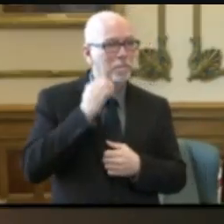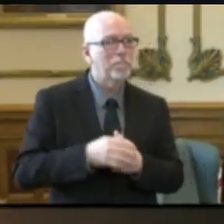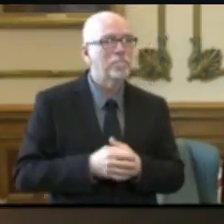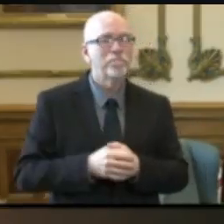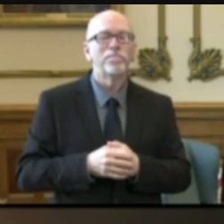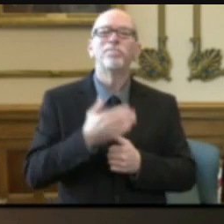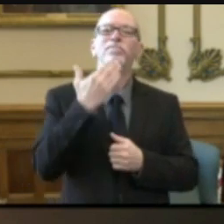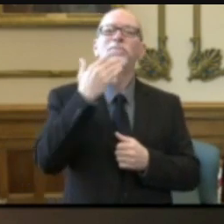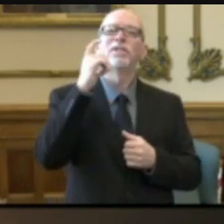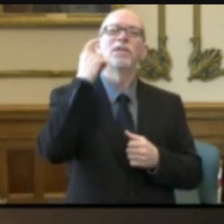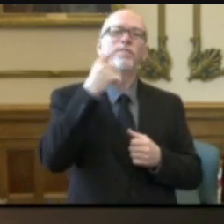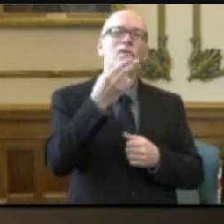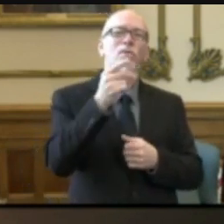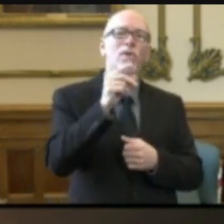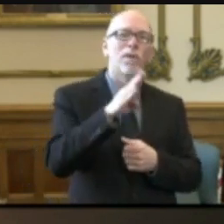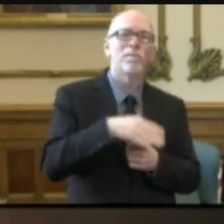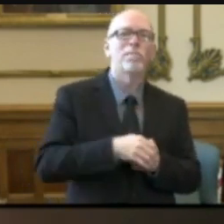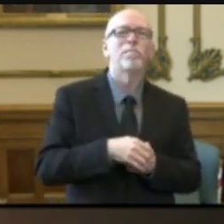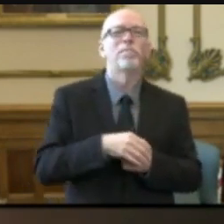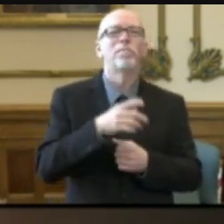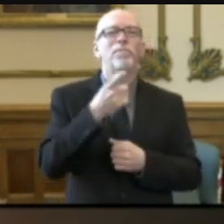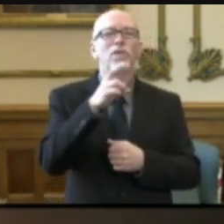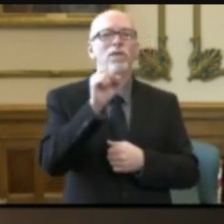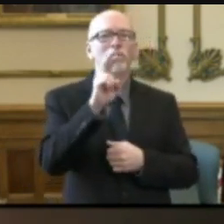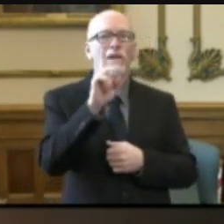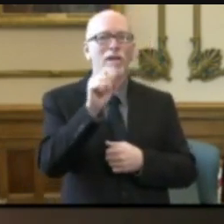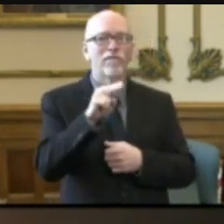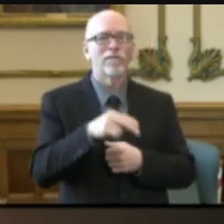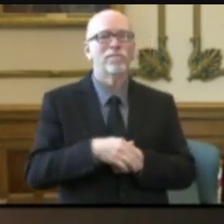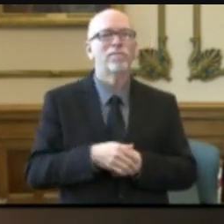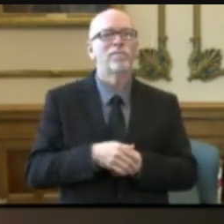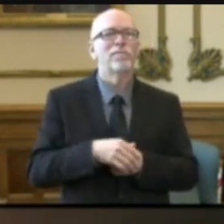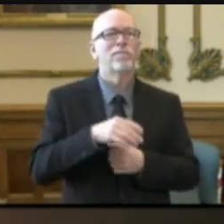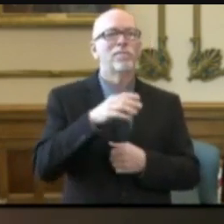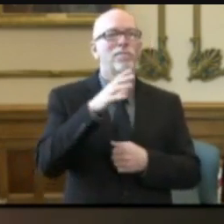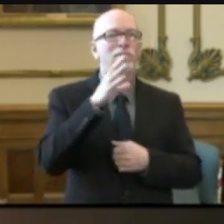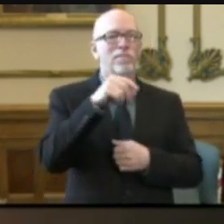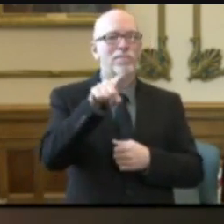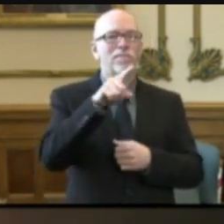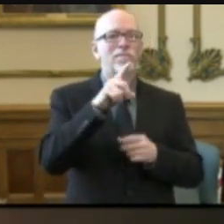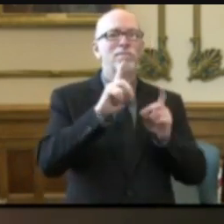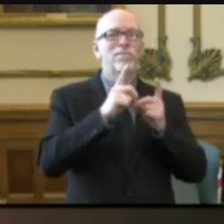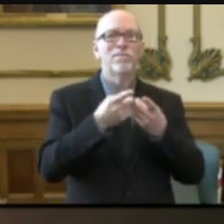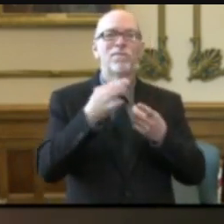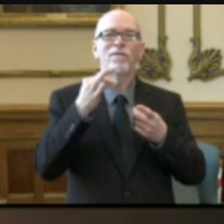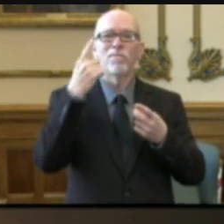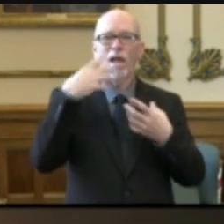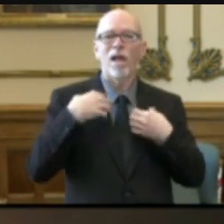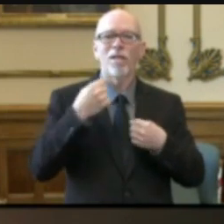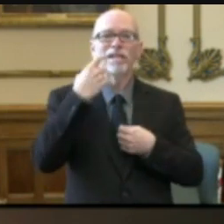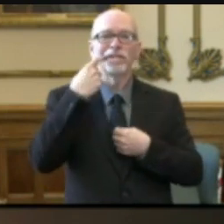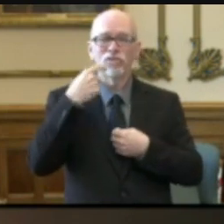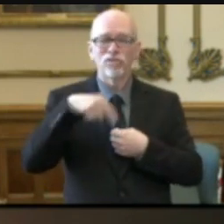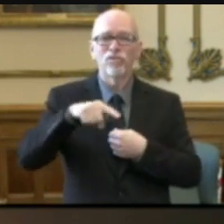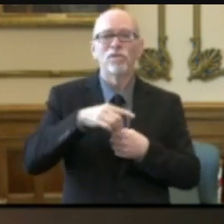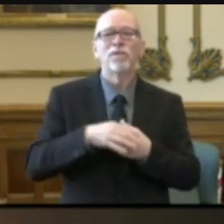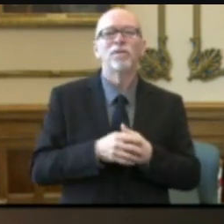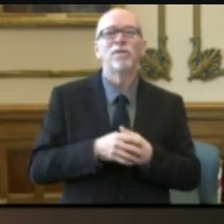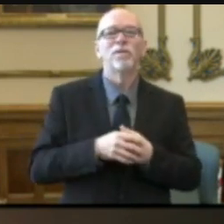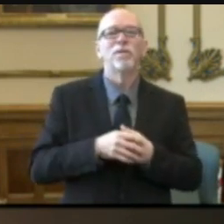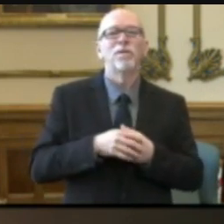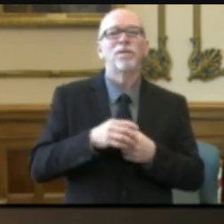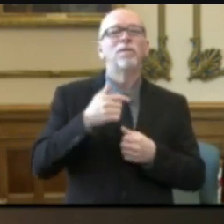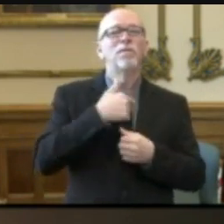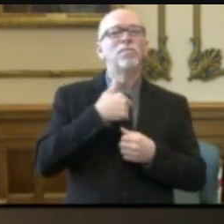Thank you, Governor Holcomb, Secretary Solomon, and Jay Chaudhary from Division of Mental Health and Addiction for allowing us to